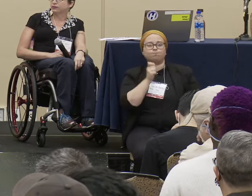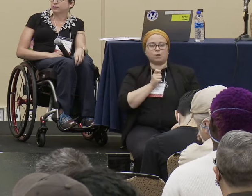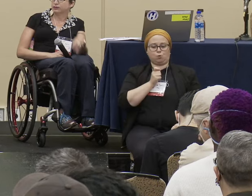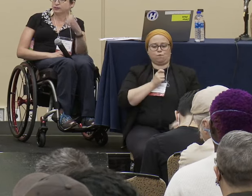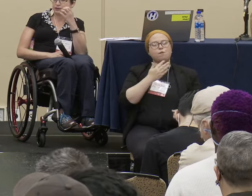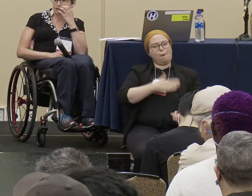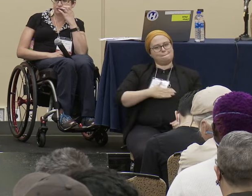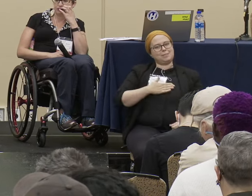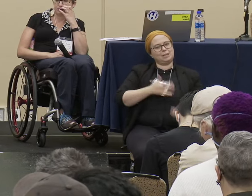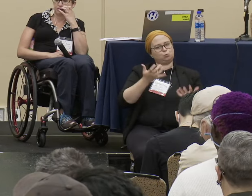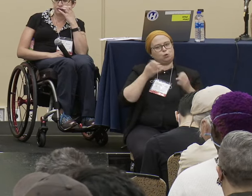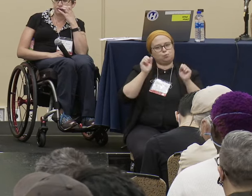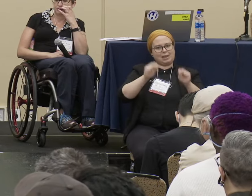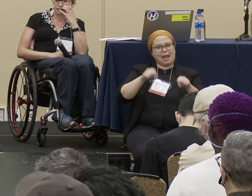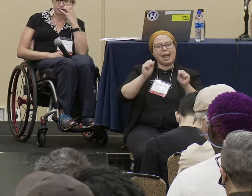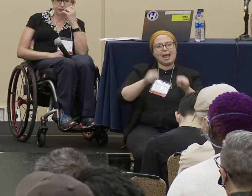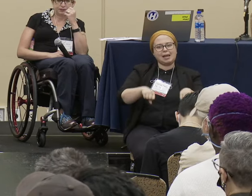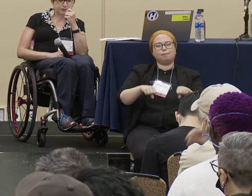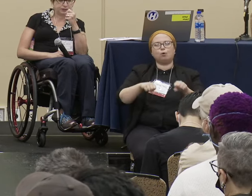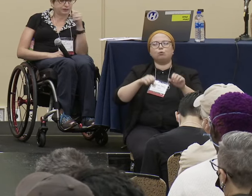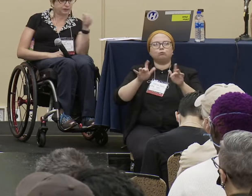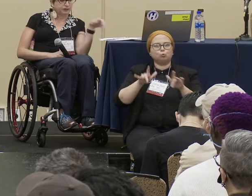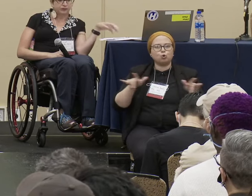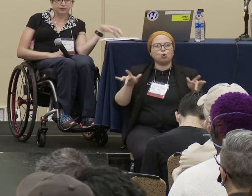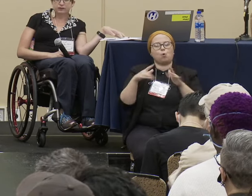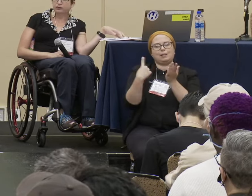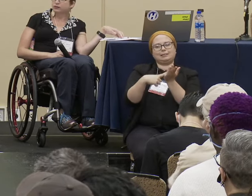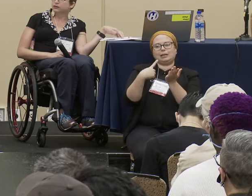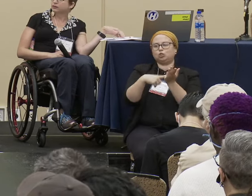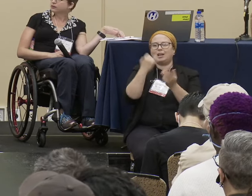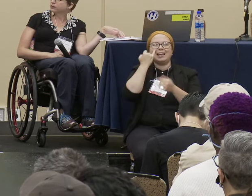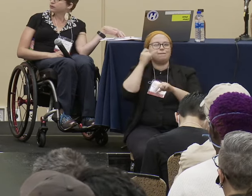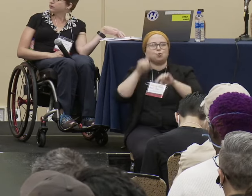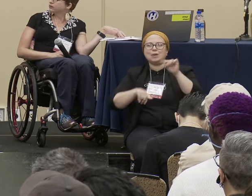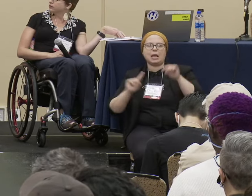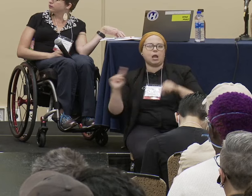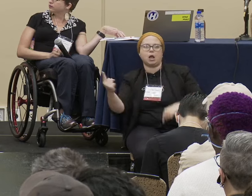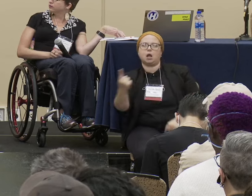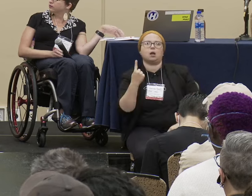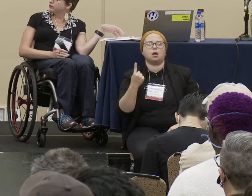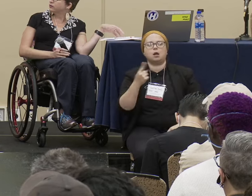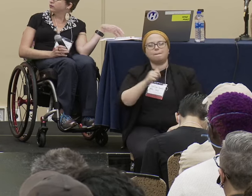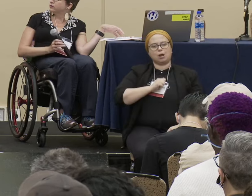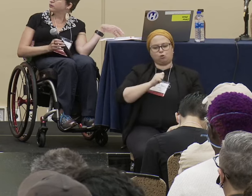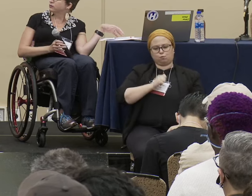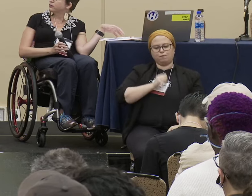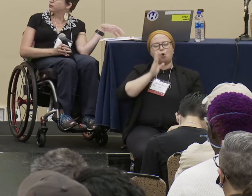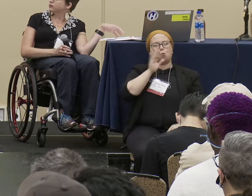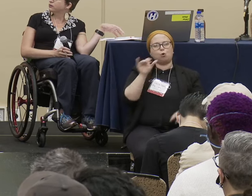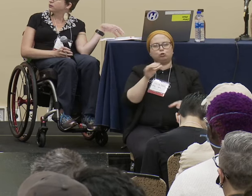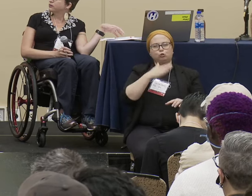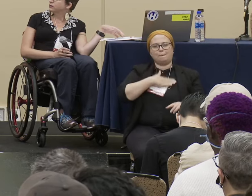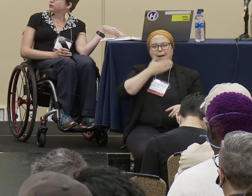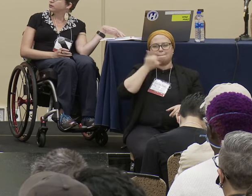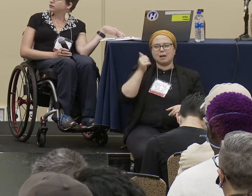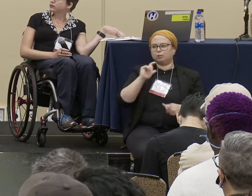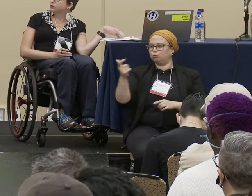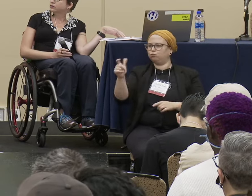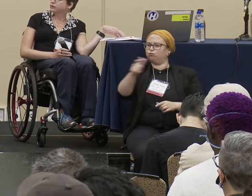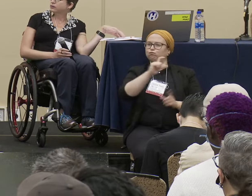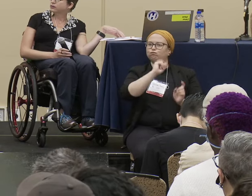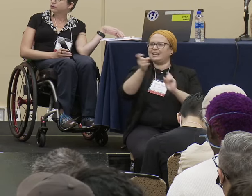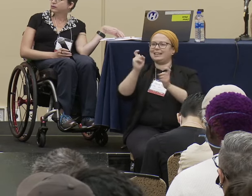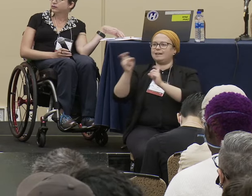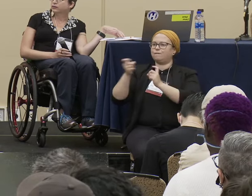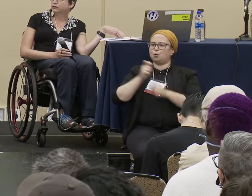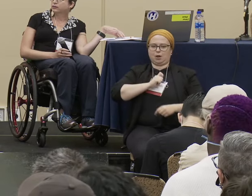record the discussion. If you're not able to make it to the microphone, I'll do my best to have the mobile microphone sort of moving around as well. So I'm